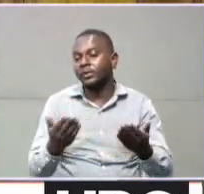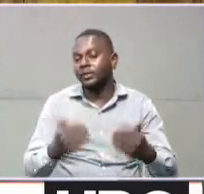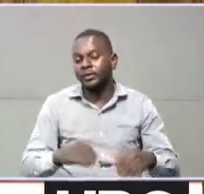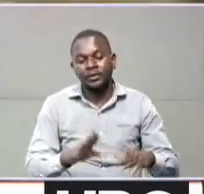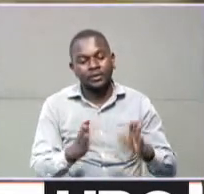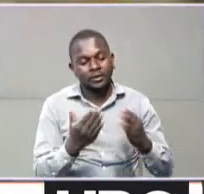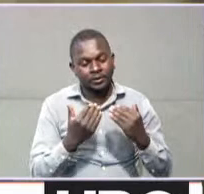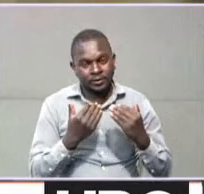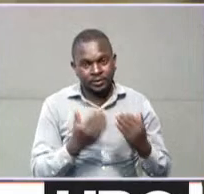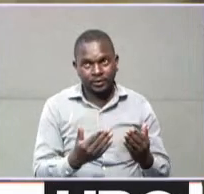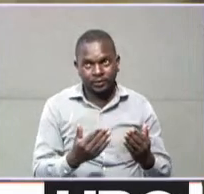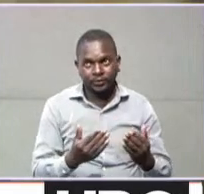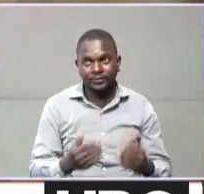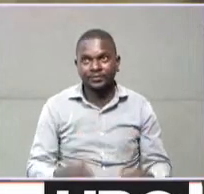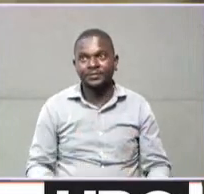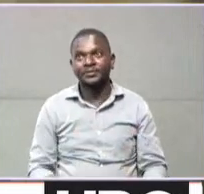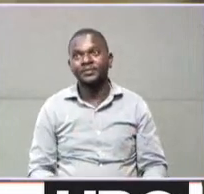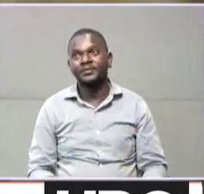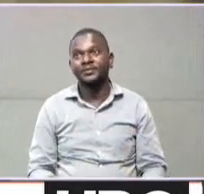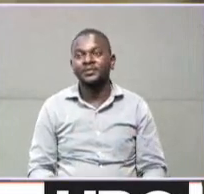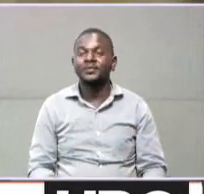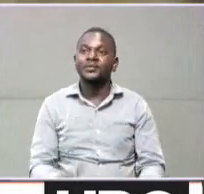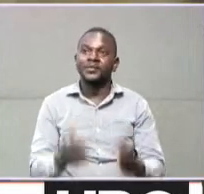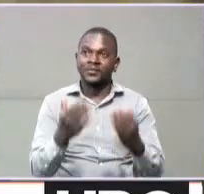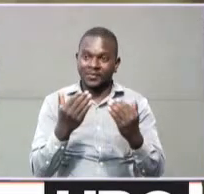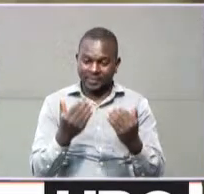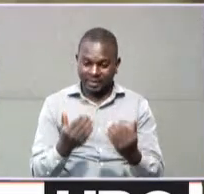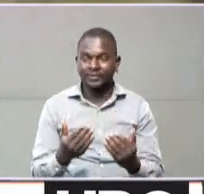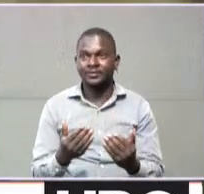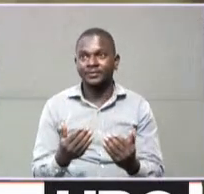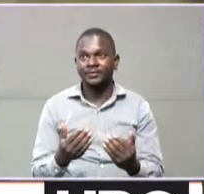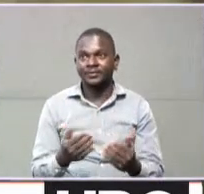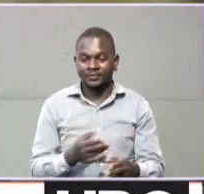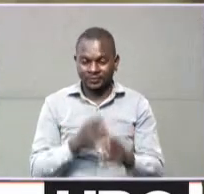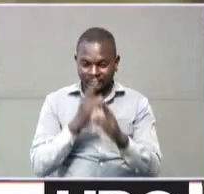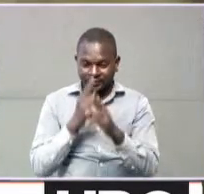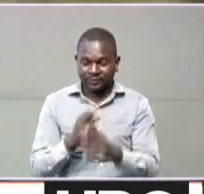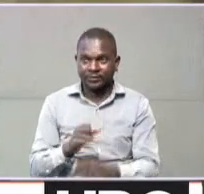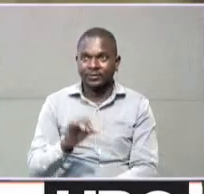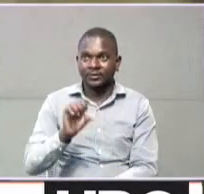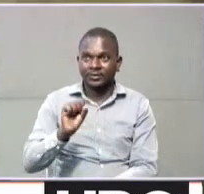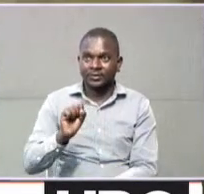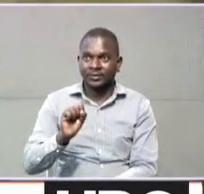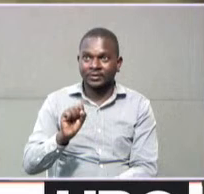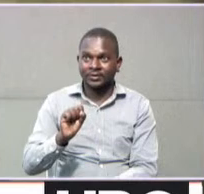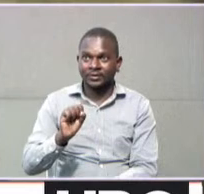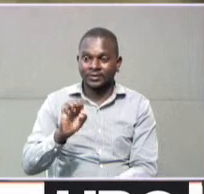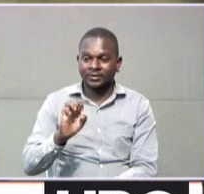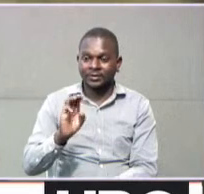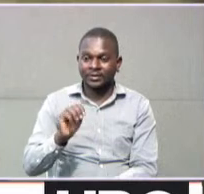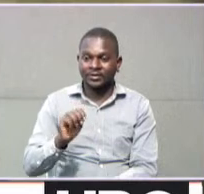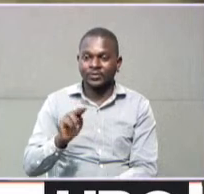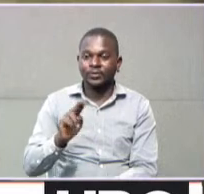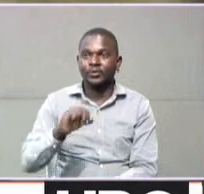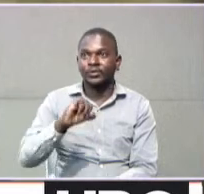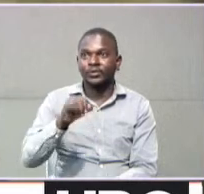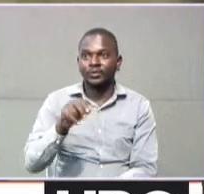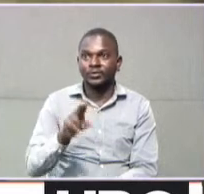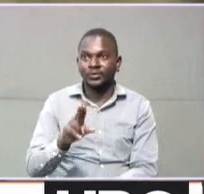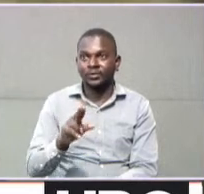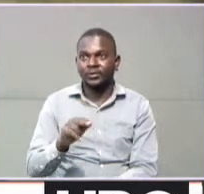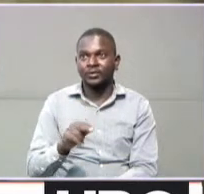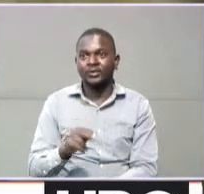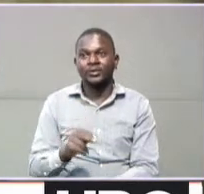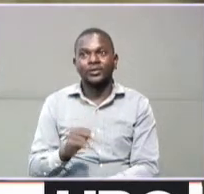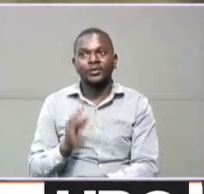thank you now i've known that with when i was emoji in the house my seat is safe he can't allow a